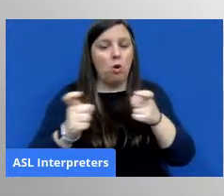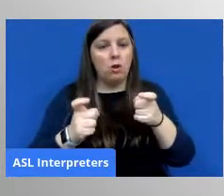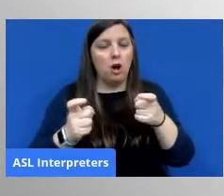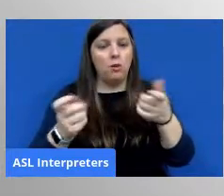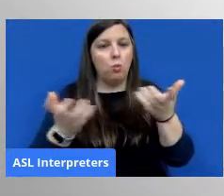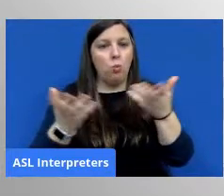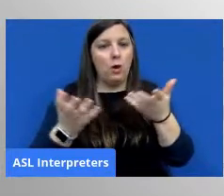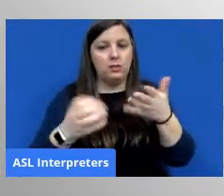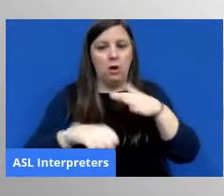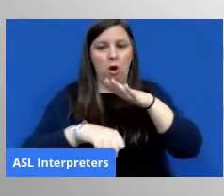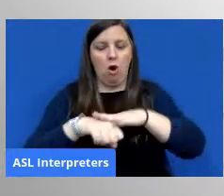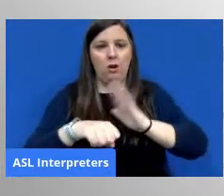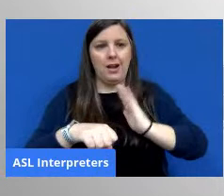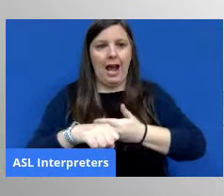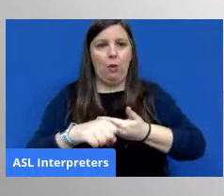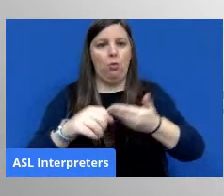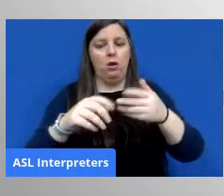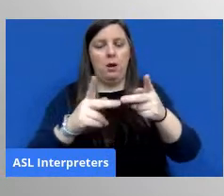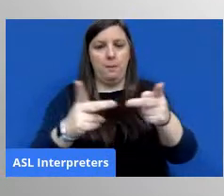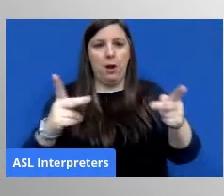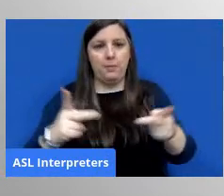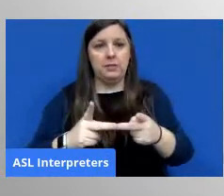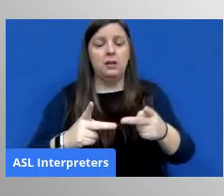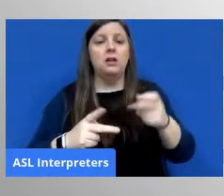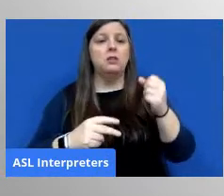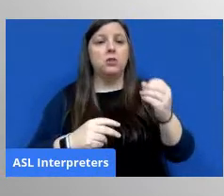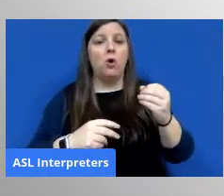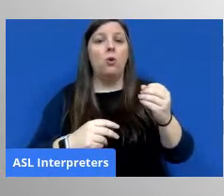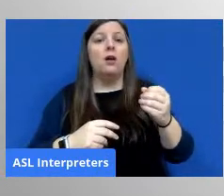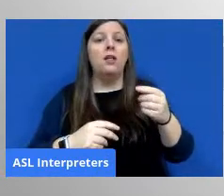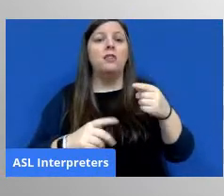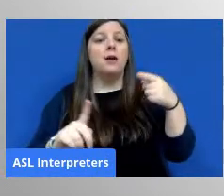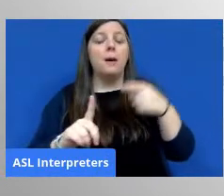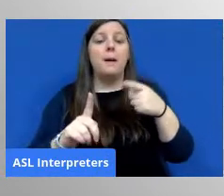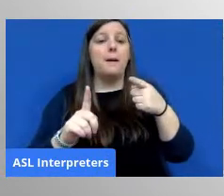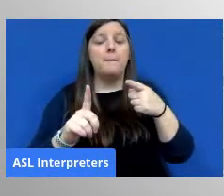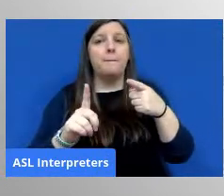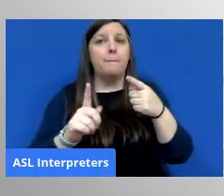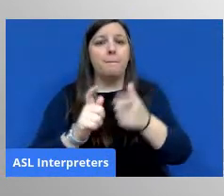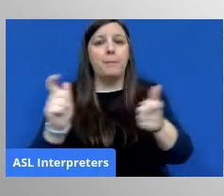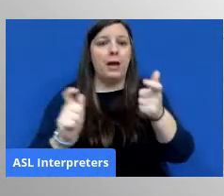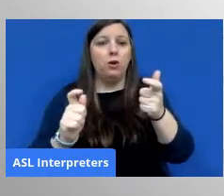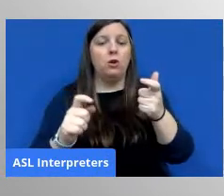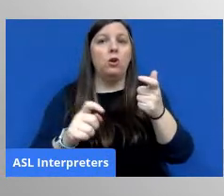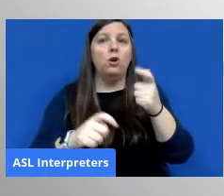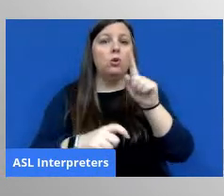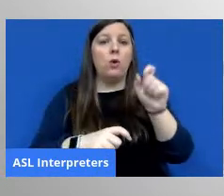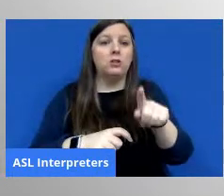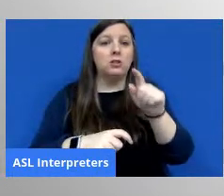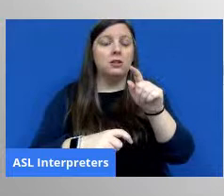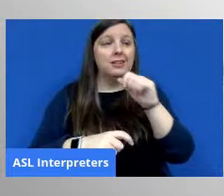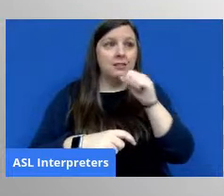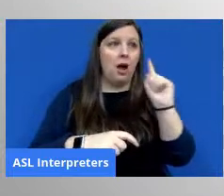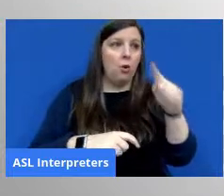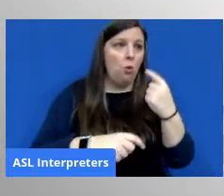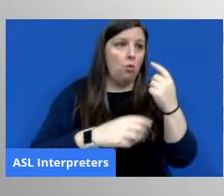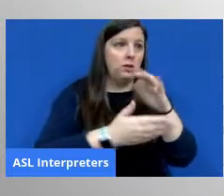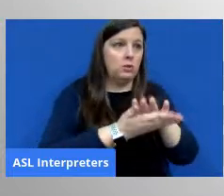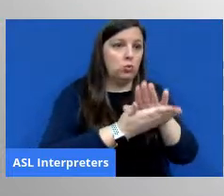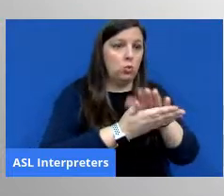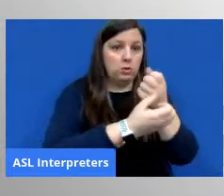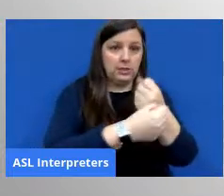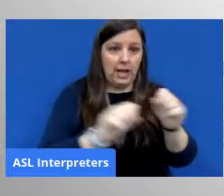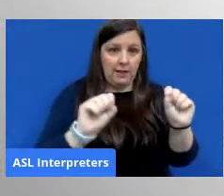think this to me feeds into the bigger question of not only just school safety from the standpoint of